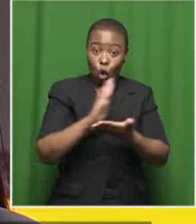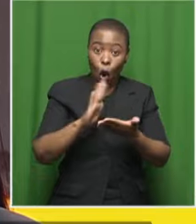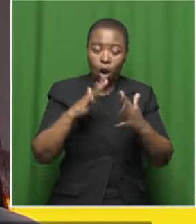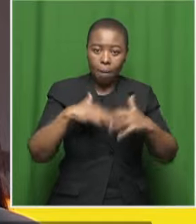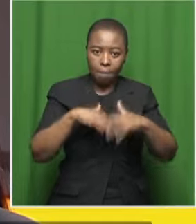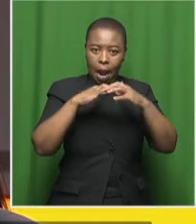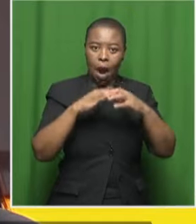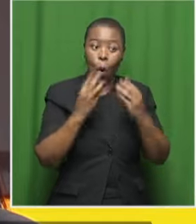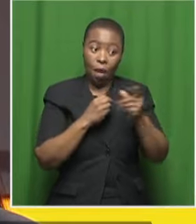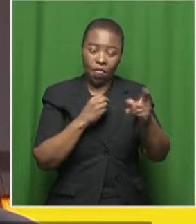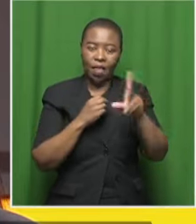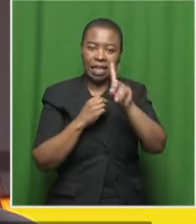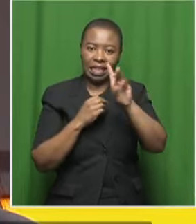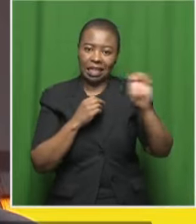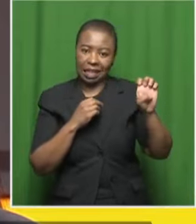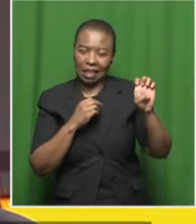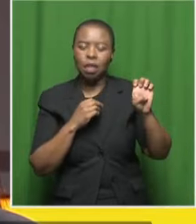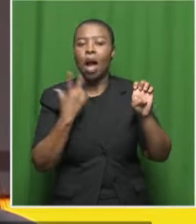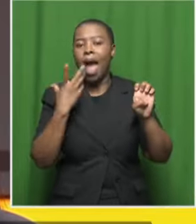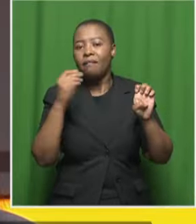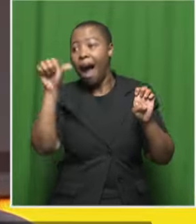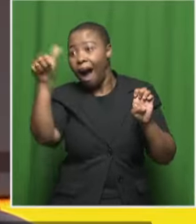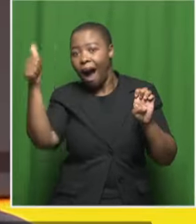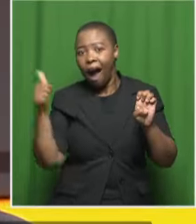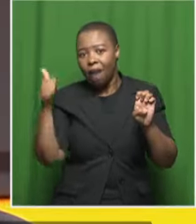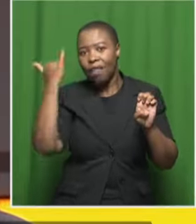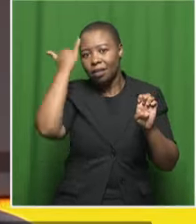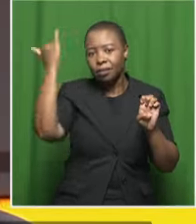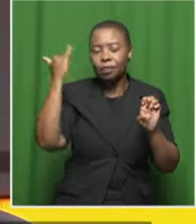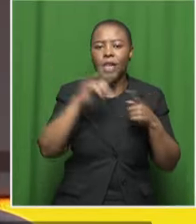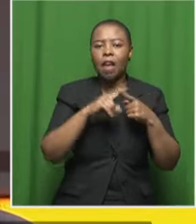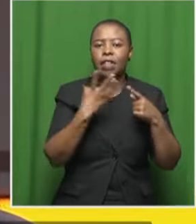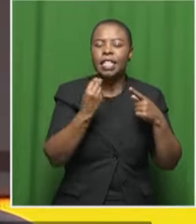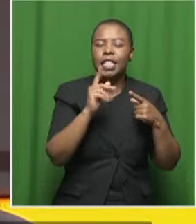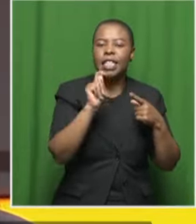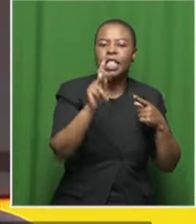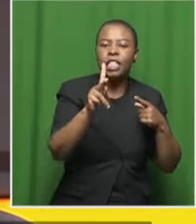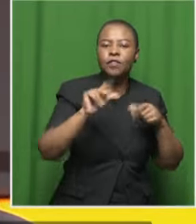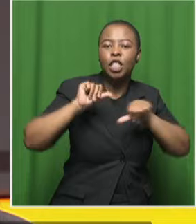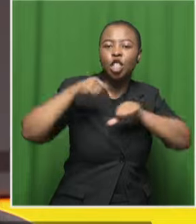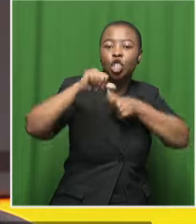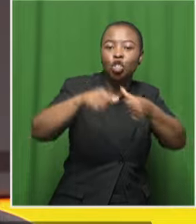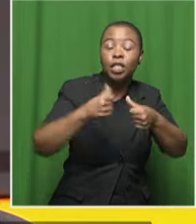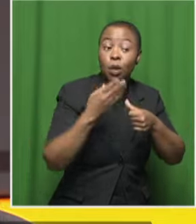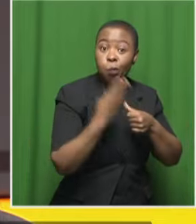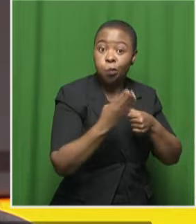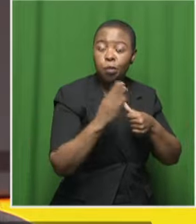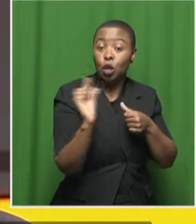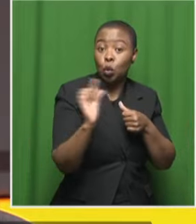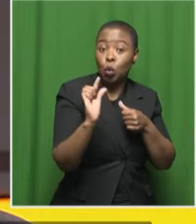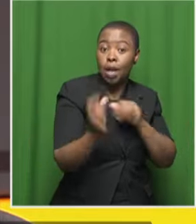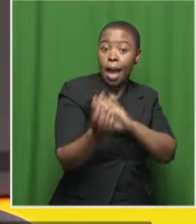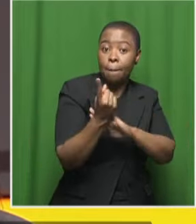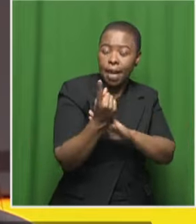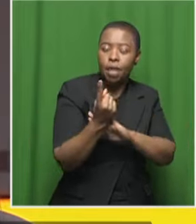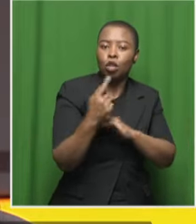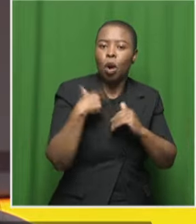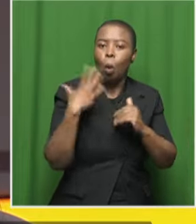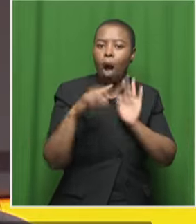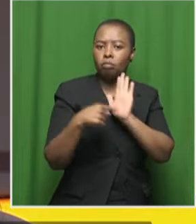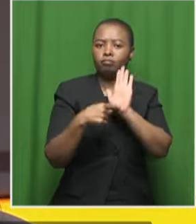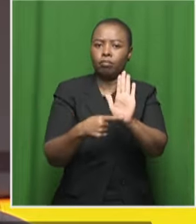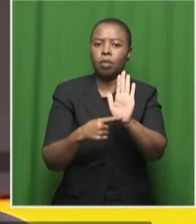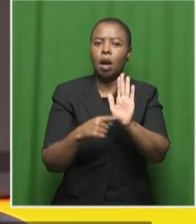with Dee, we have a couple of other initiatives that are coming. We've got a TV series that's coming. Okay. And the purpose of the TV series is to model the